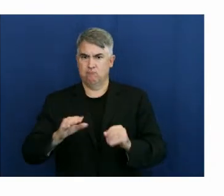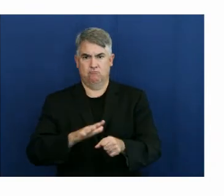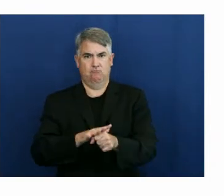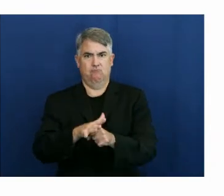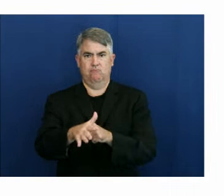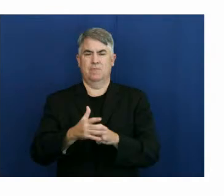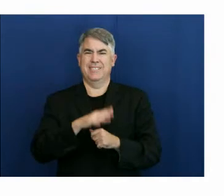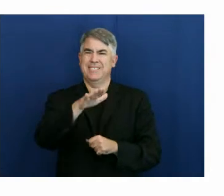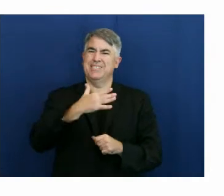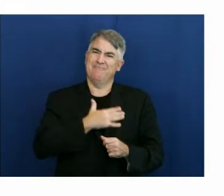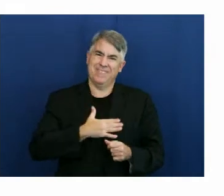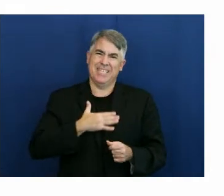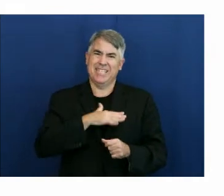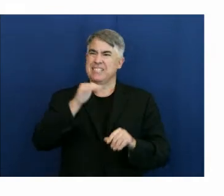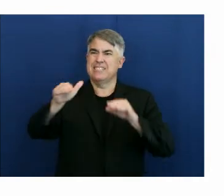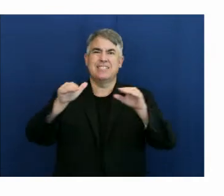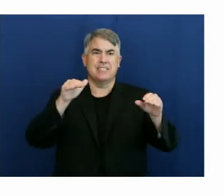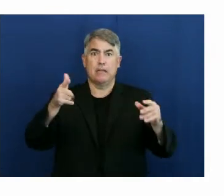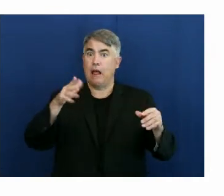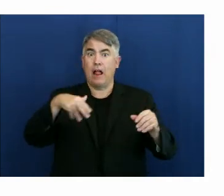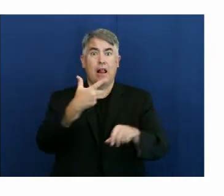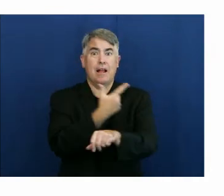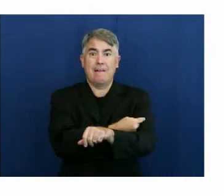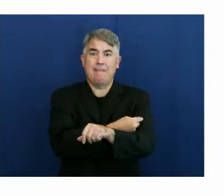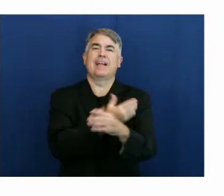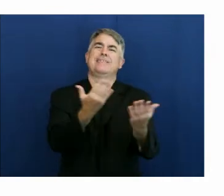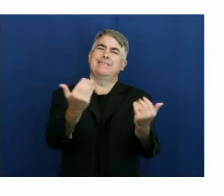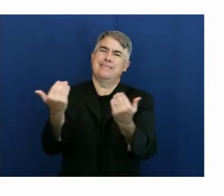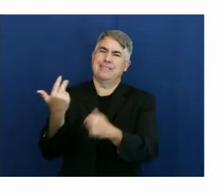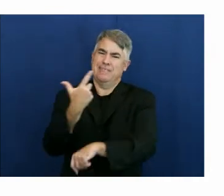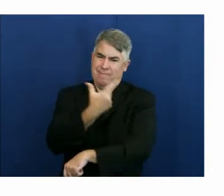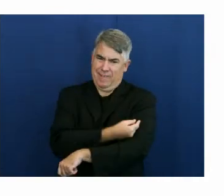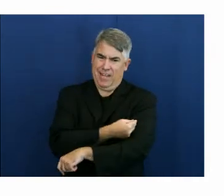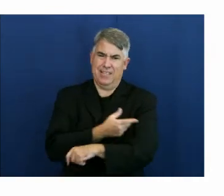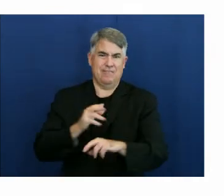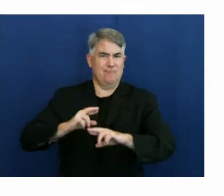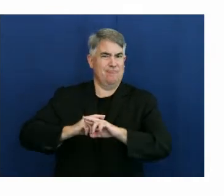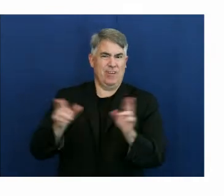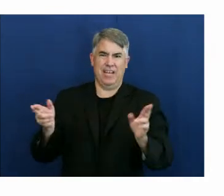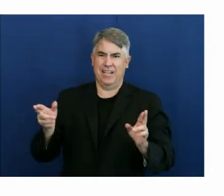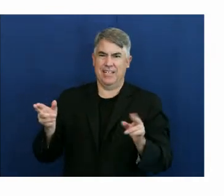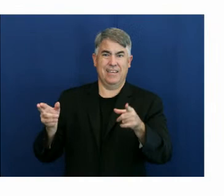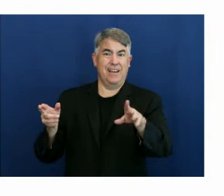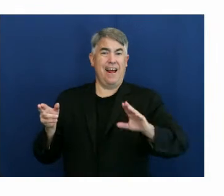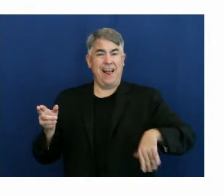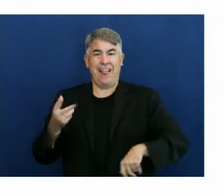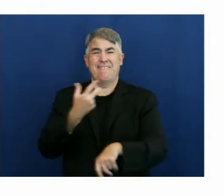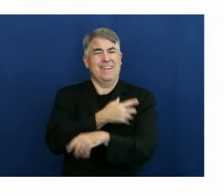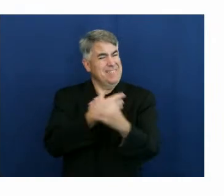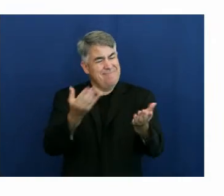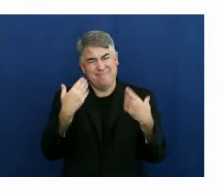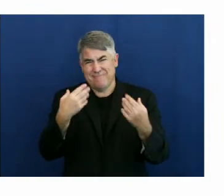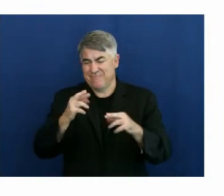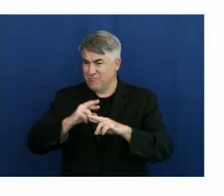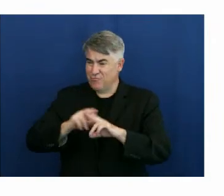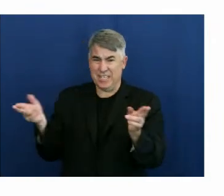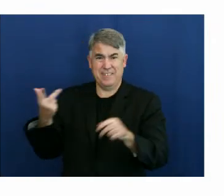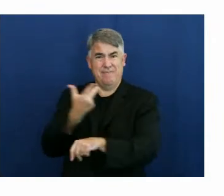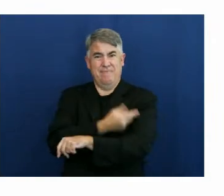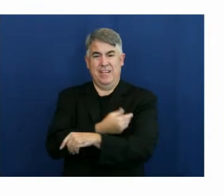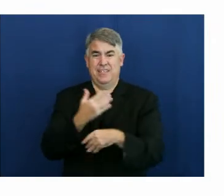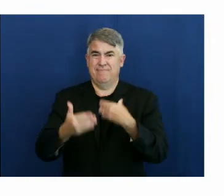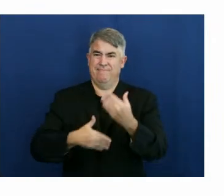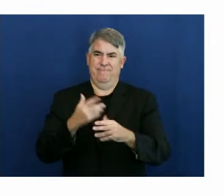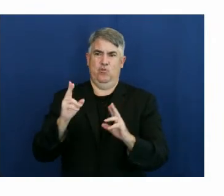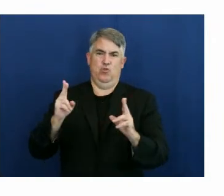public to know there are vaccines available. If you haven't gotten in now, please do. We want to continue our progress towards getting folks